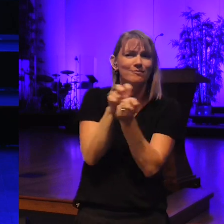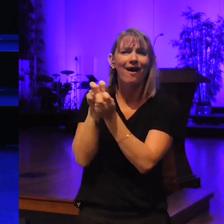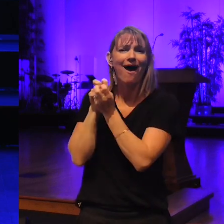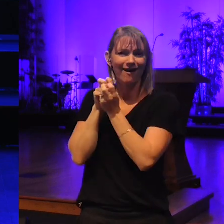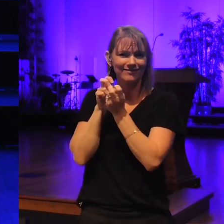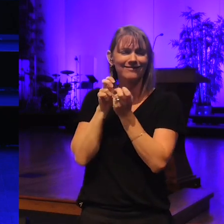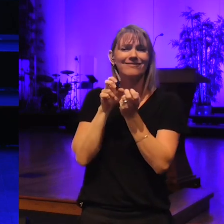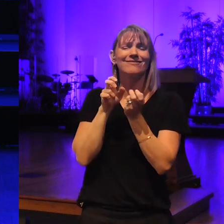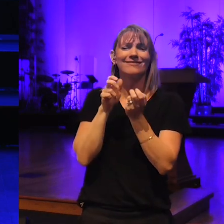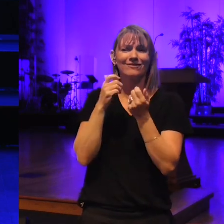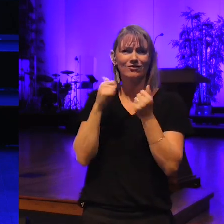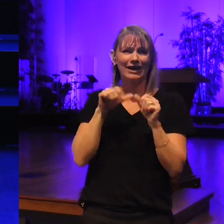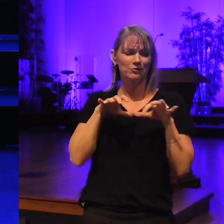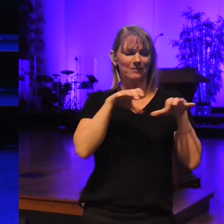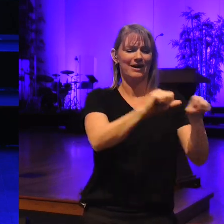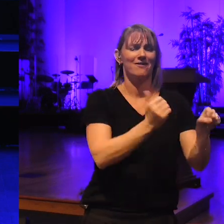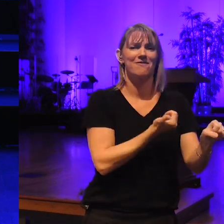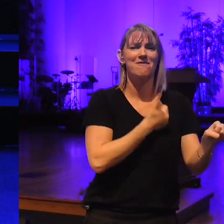over our house.